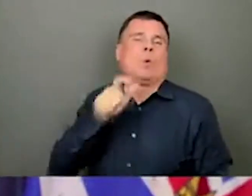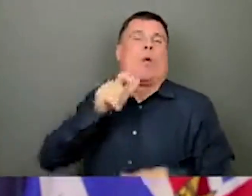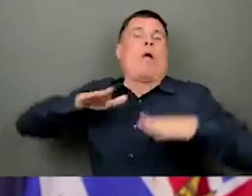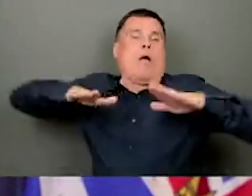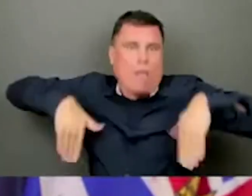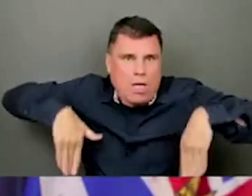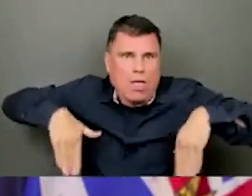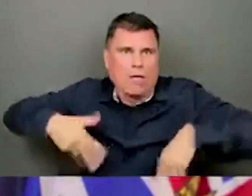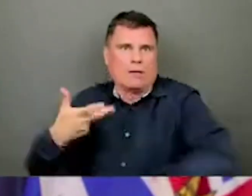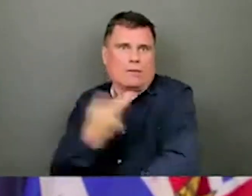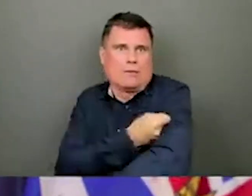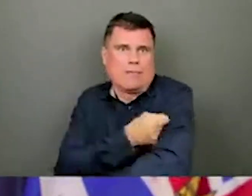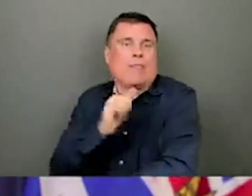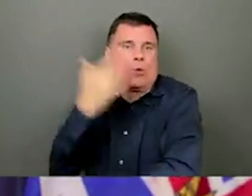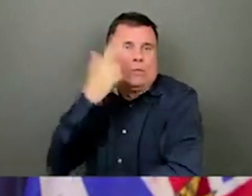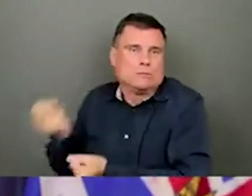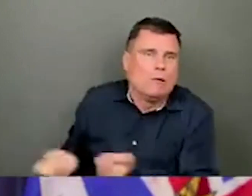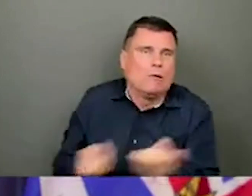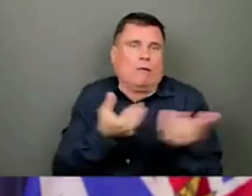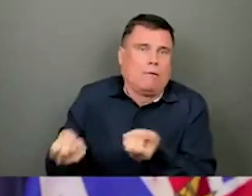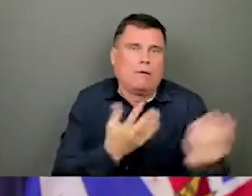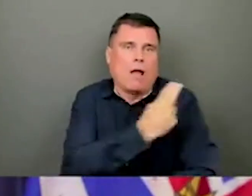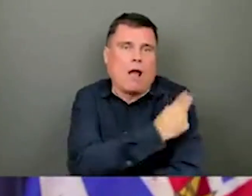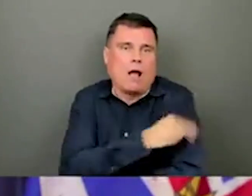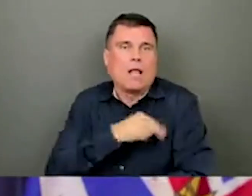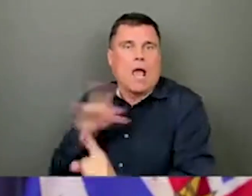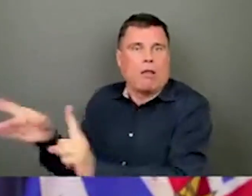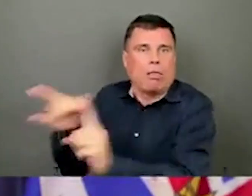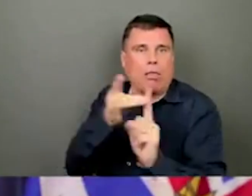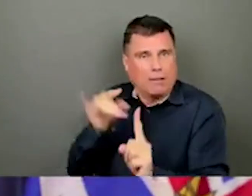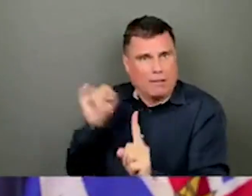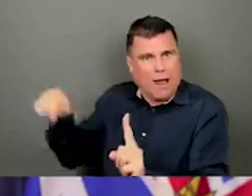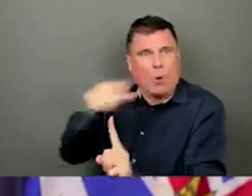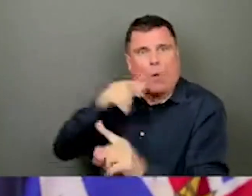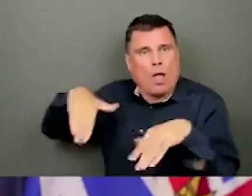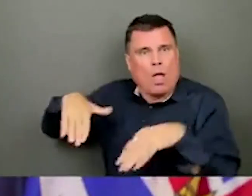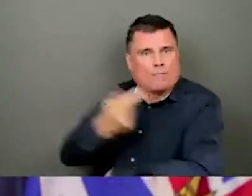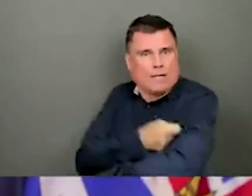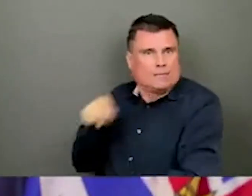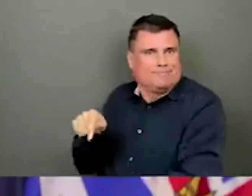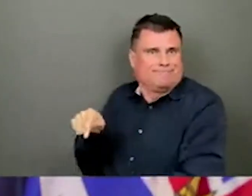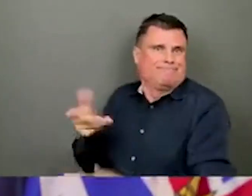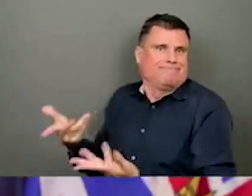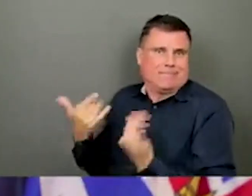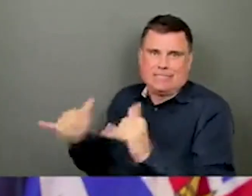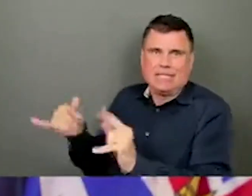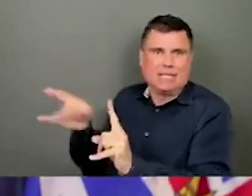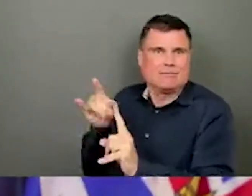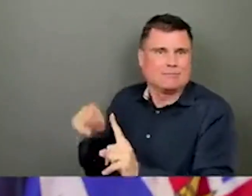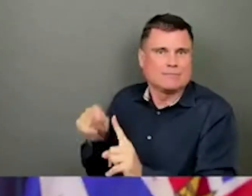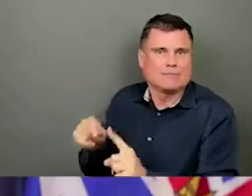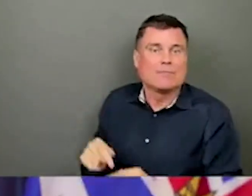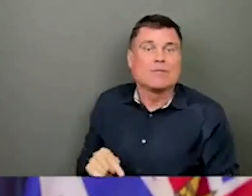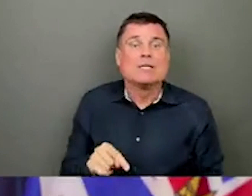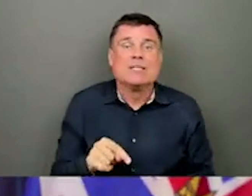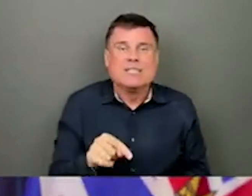smaller share of the population. In mid-August, the case rate amongst unvaccinated people was 10 times